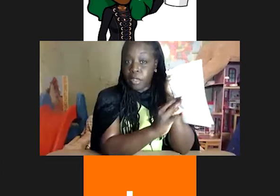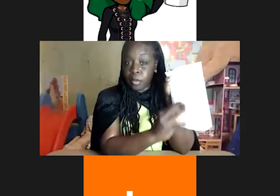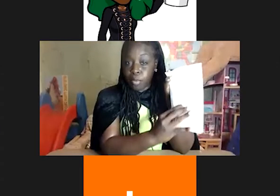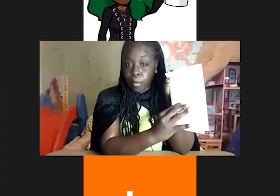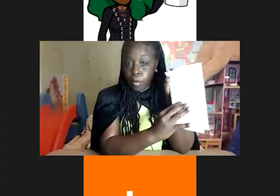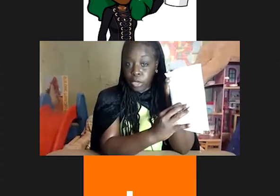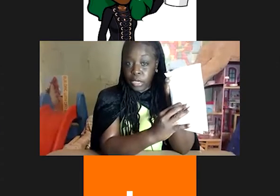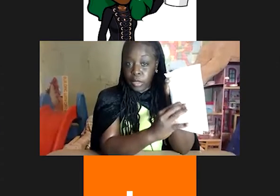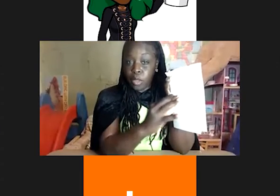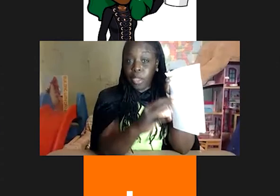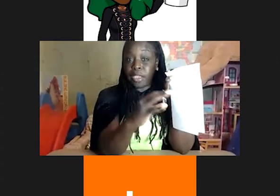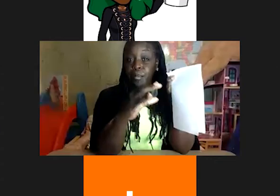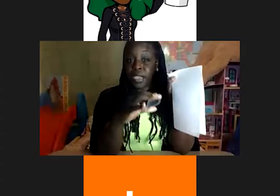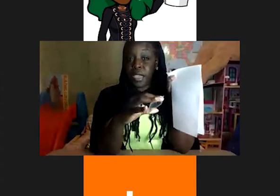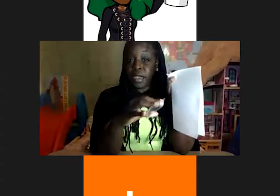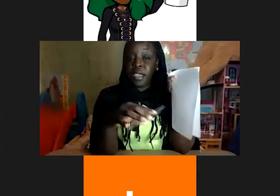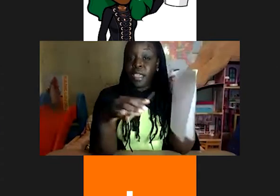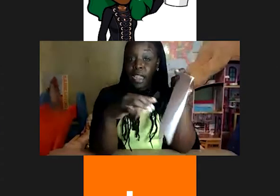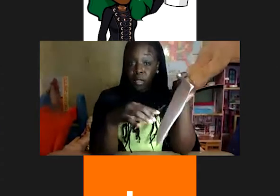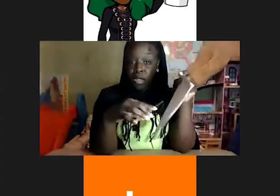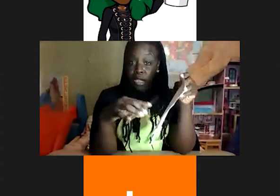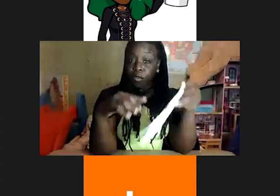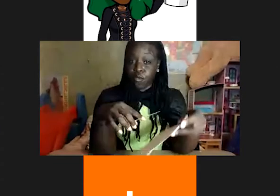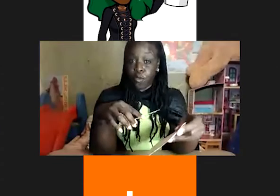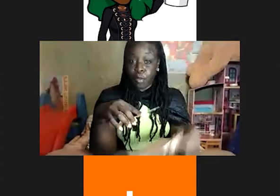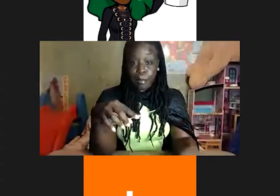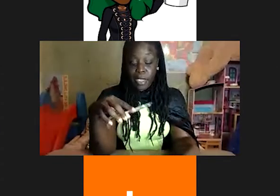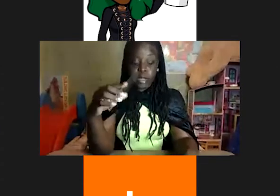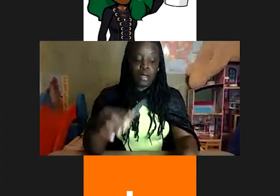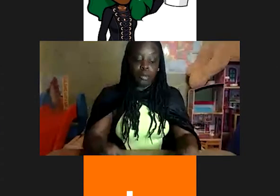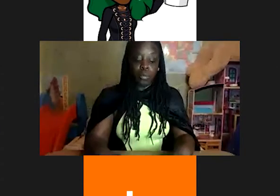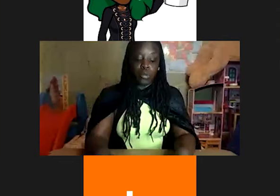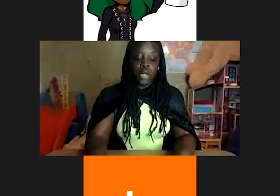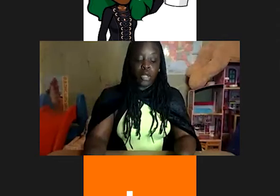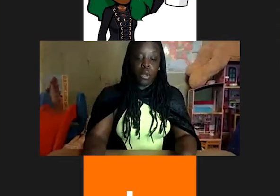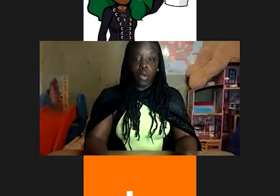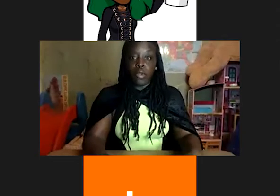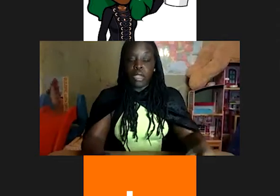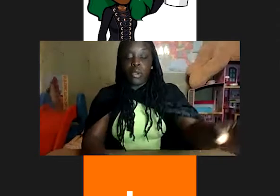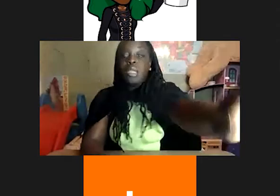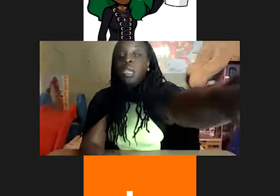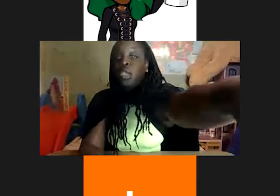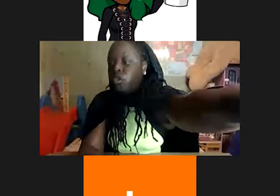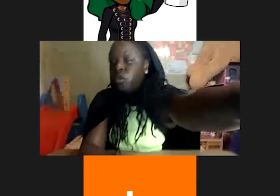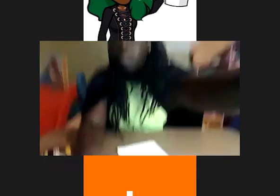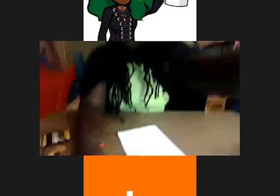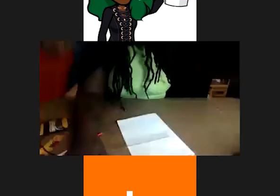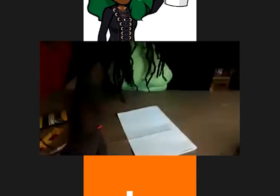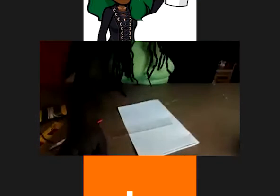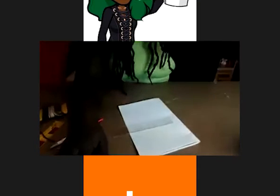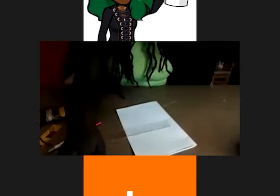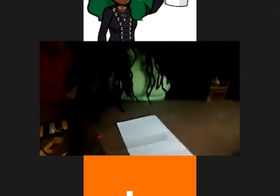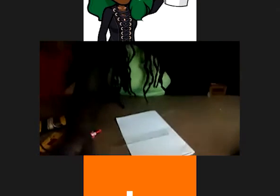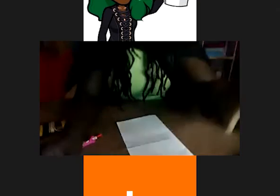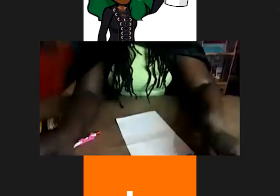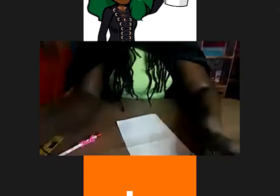can make the proper markings so I can begin an outline for my mask. So hopefully you guys can do that along with